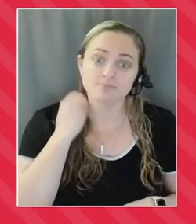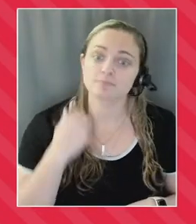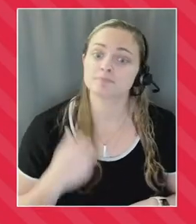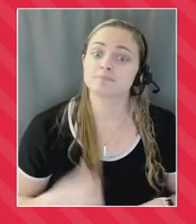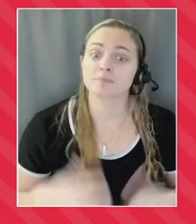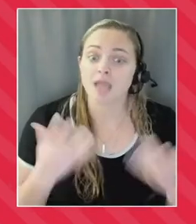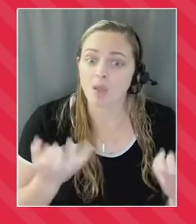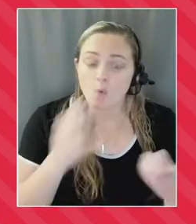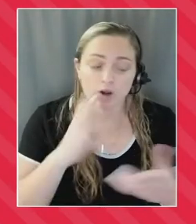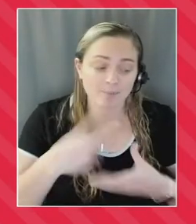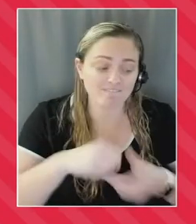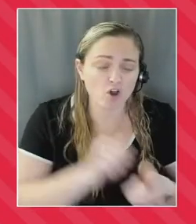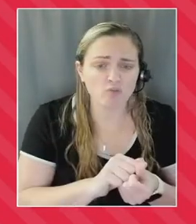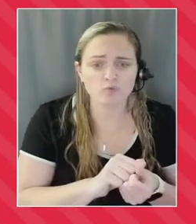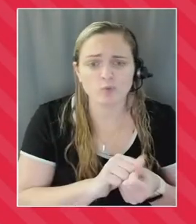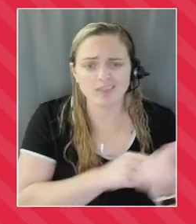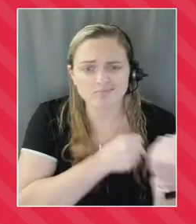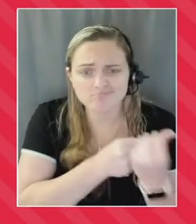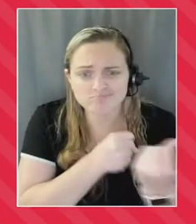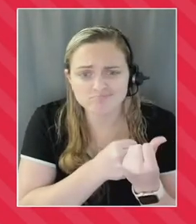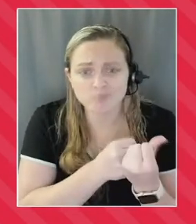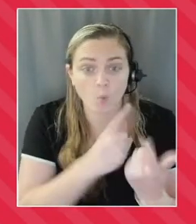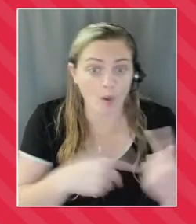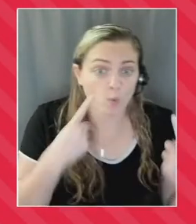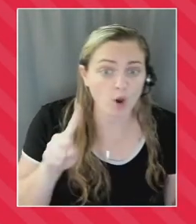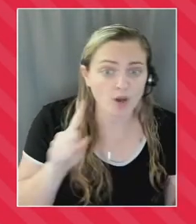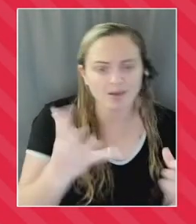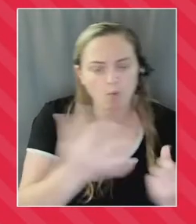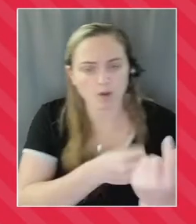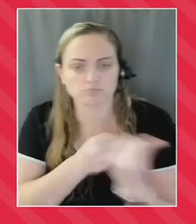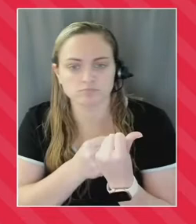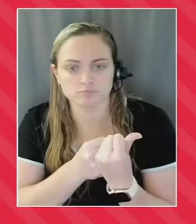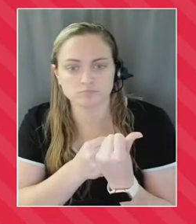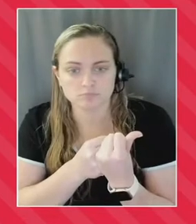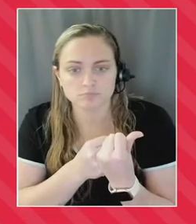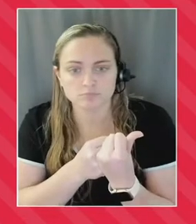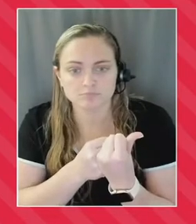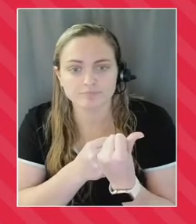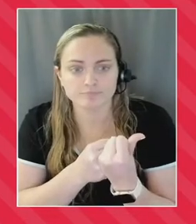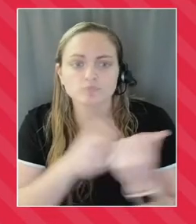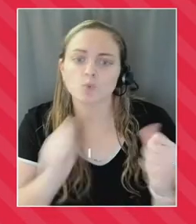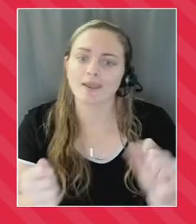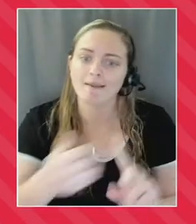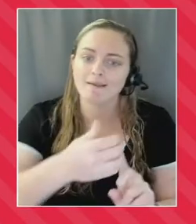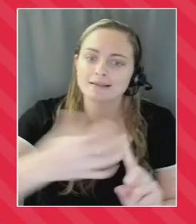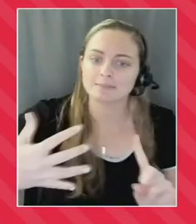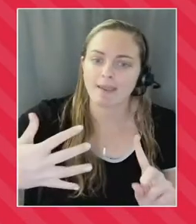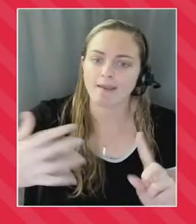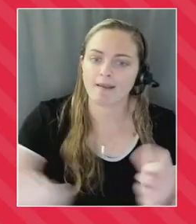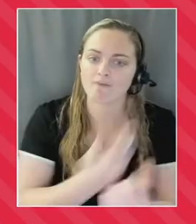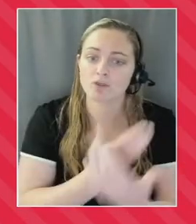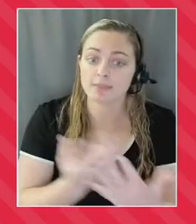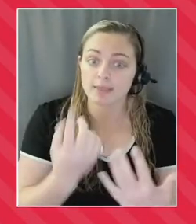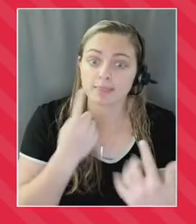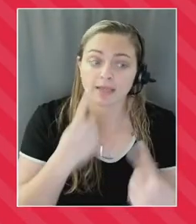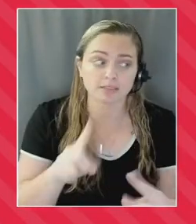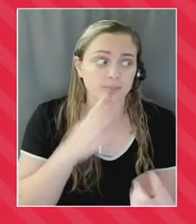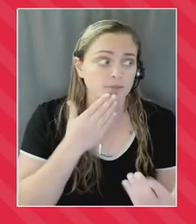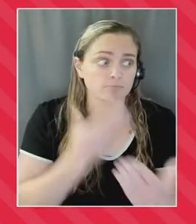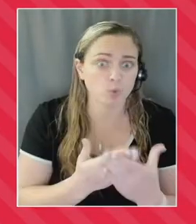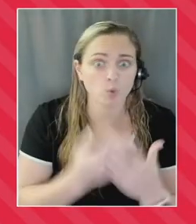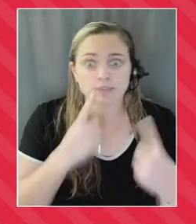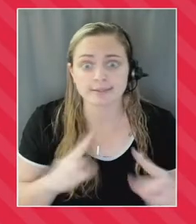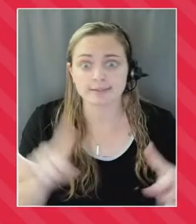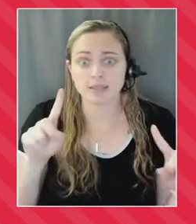uplifting what's working so that we can expand on what's good and